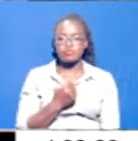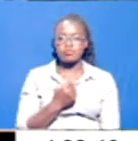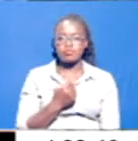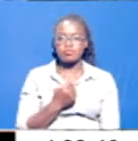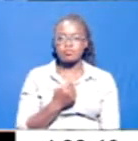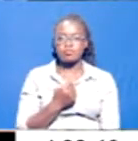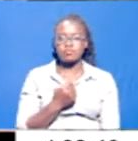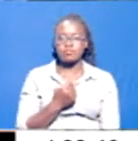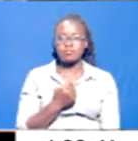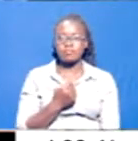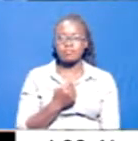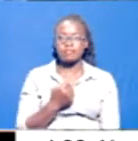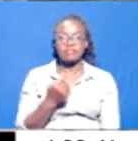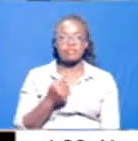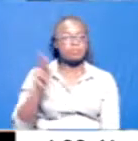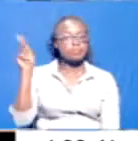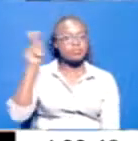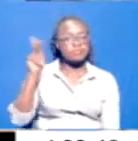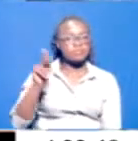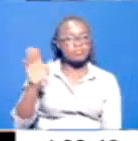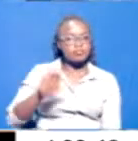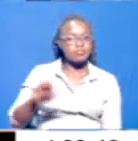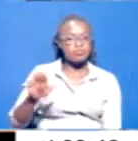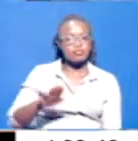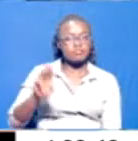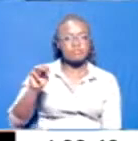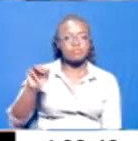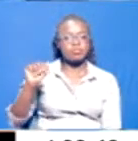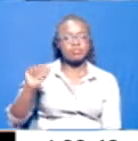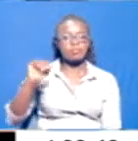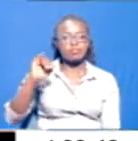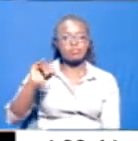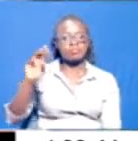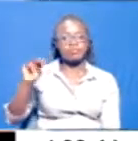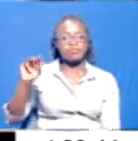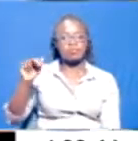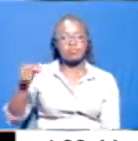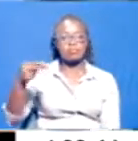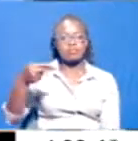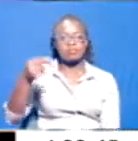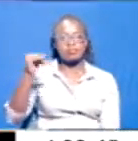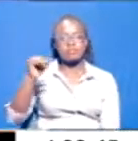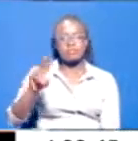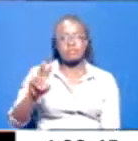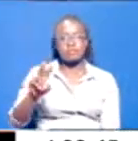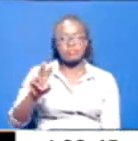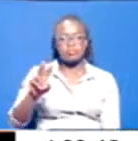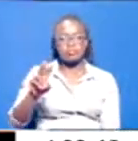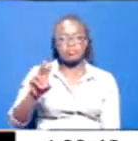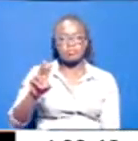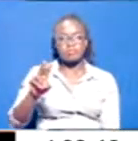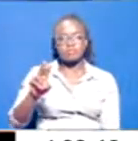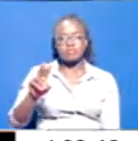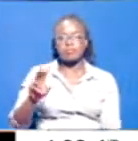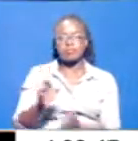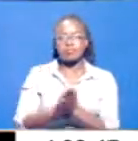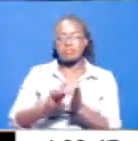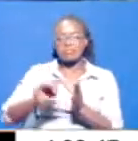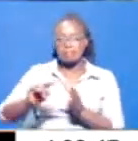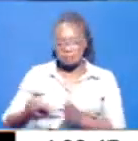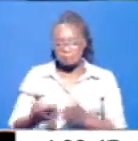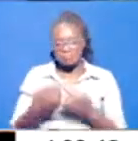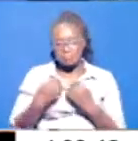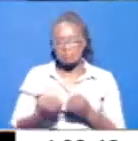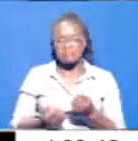During the raid in Kayole Estate and Maimahi Trading Center, police impounded methanol worth thousands of shillings and recovered